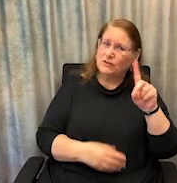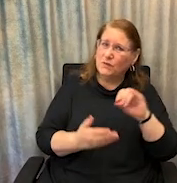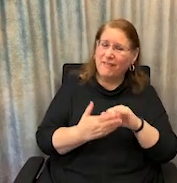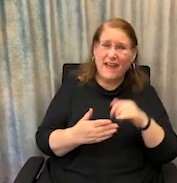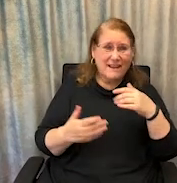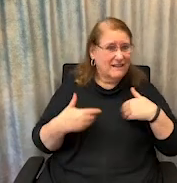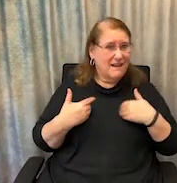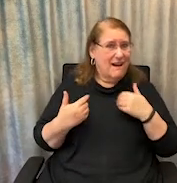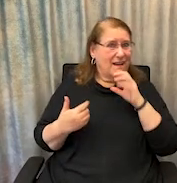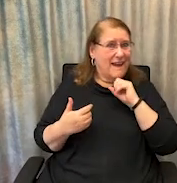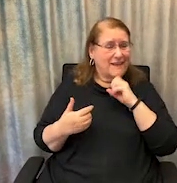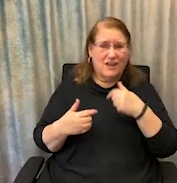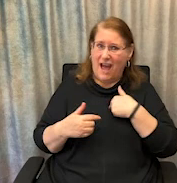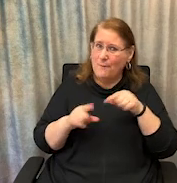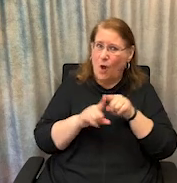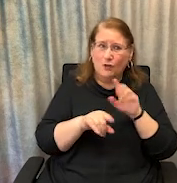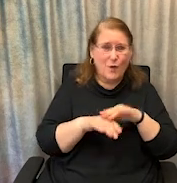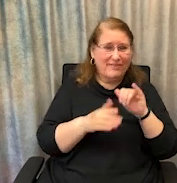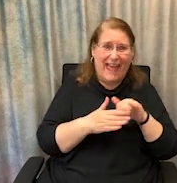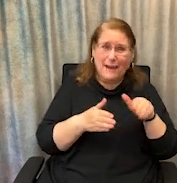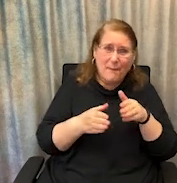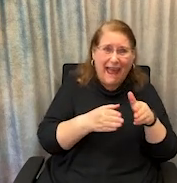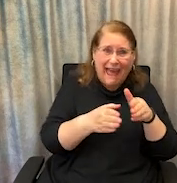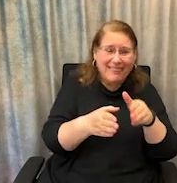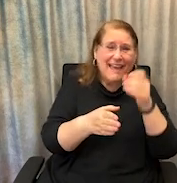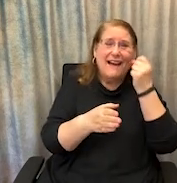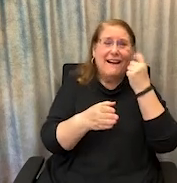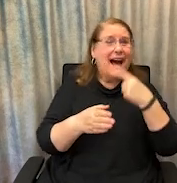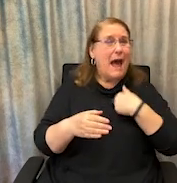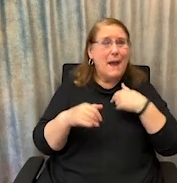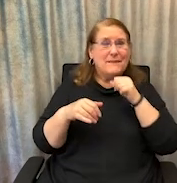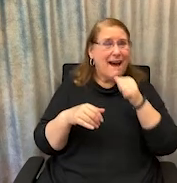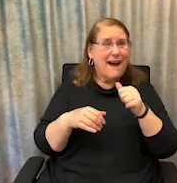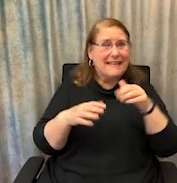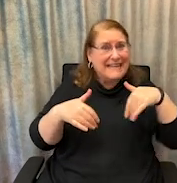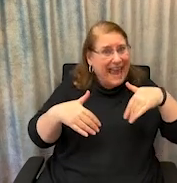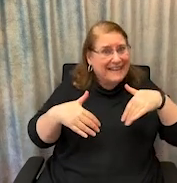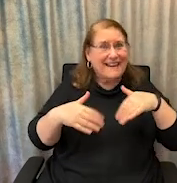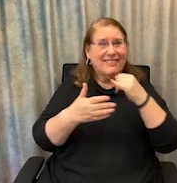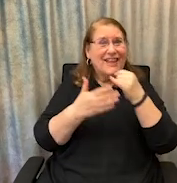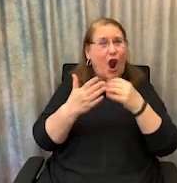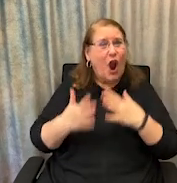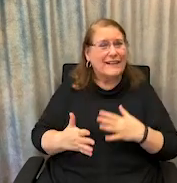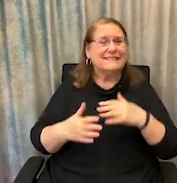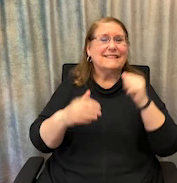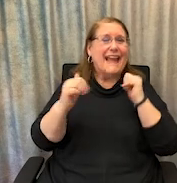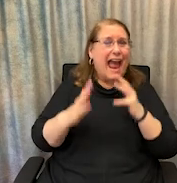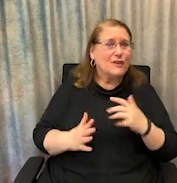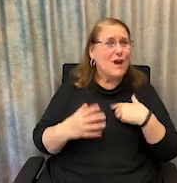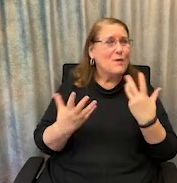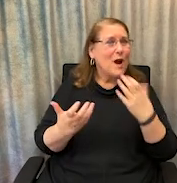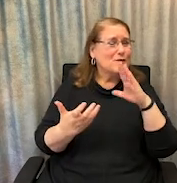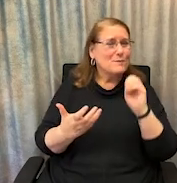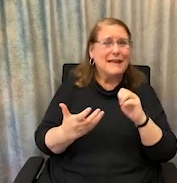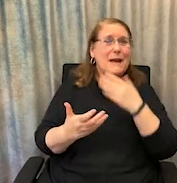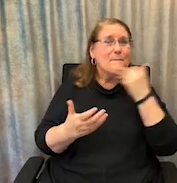am also on this path. I am also far from being the artist I want to be and far from being the person I want to be. But I'm trying to